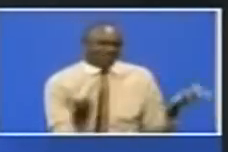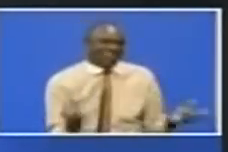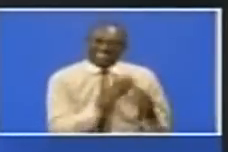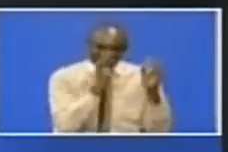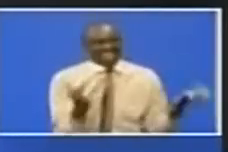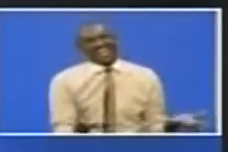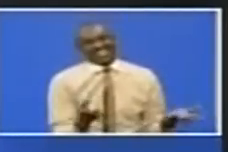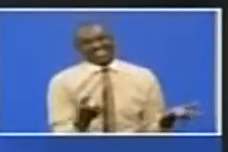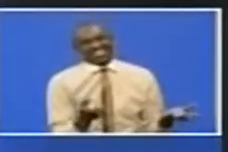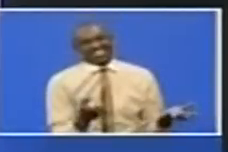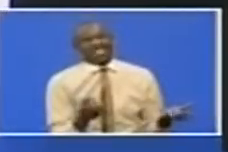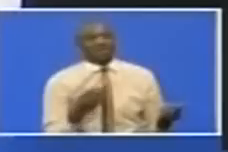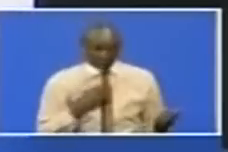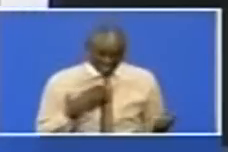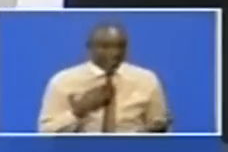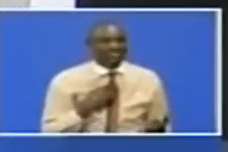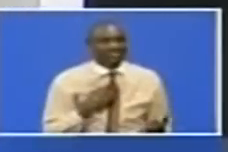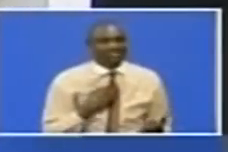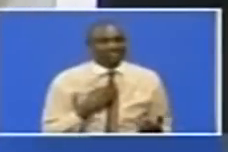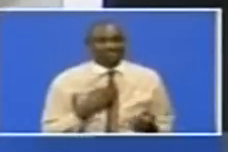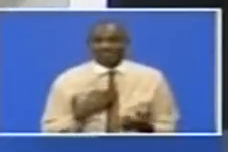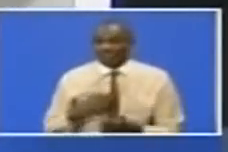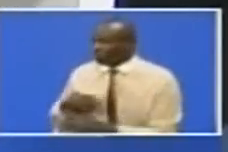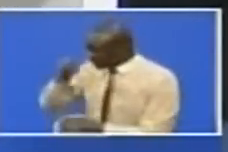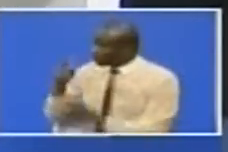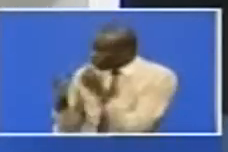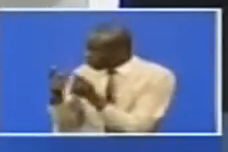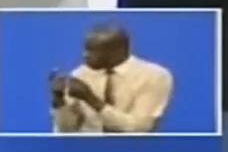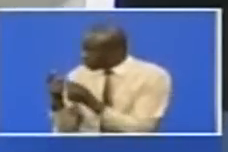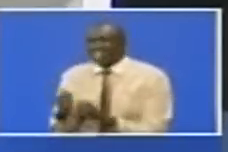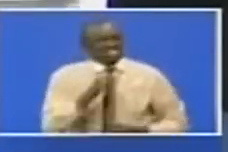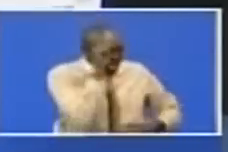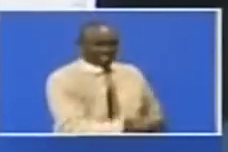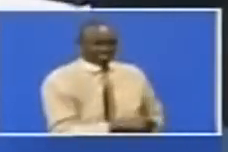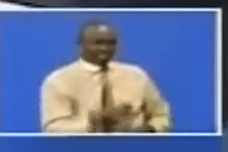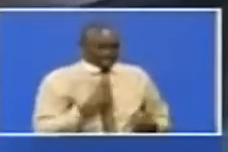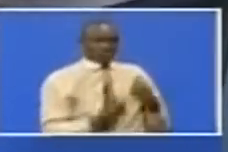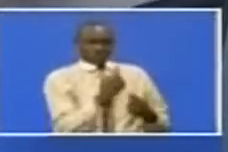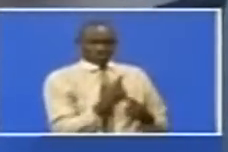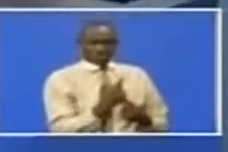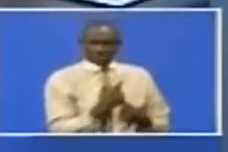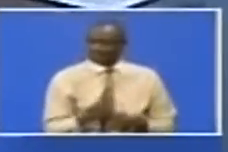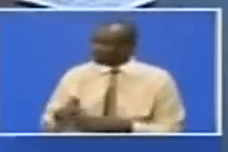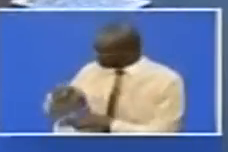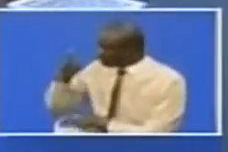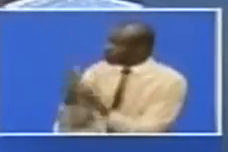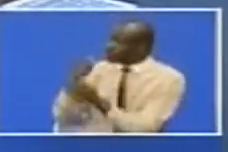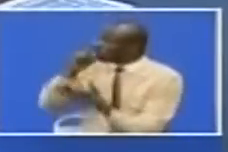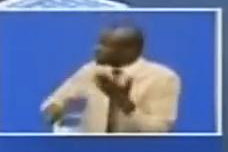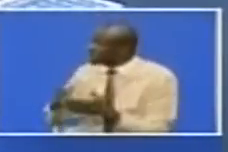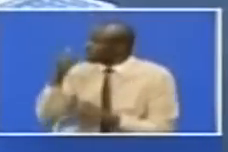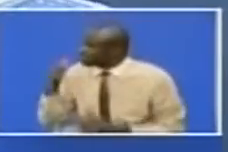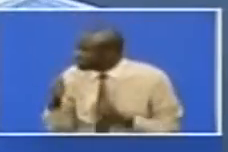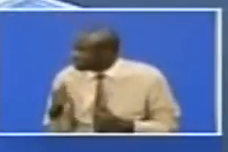Yeah. Oh my God. Uh-huh. I listen to music. Do you cook? I love cooking. Really? By the way. Yeah. Although what do you cook best? I cook best